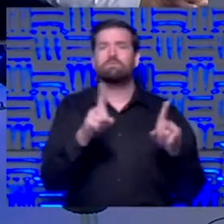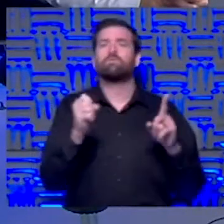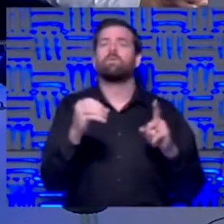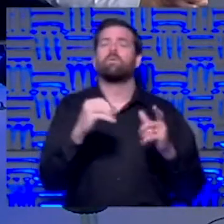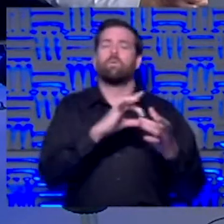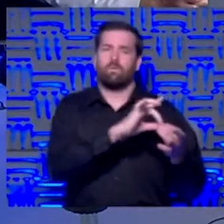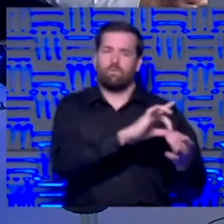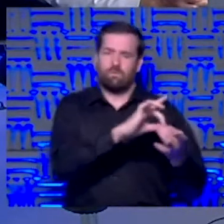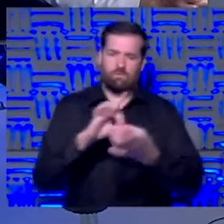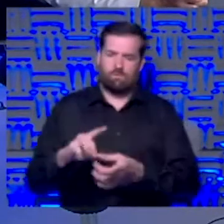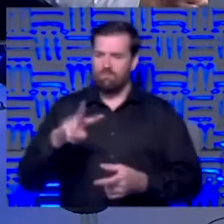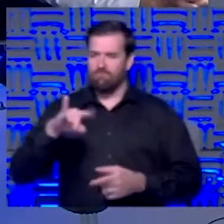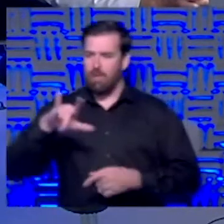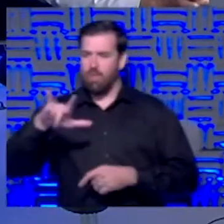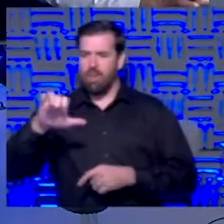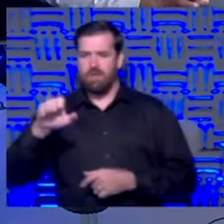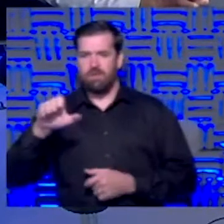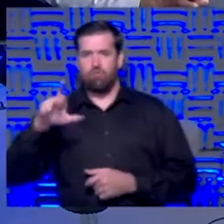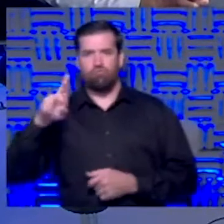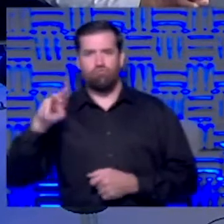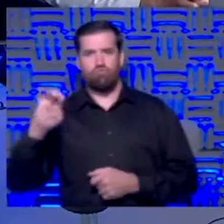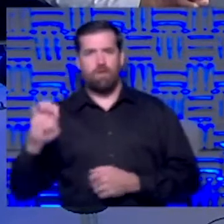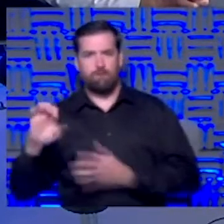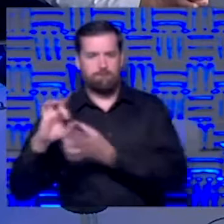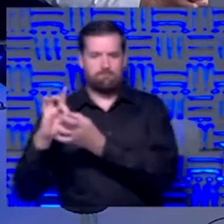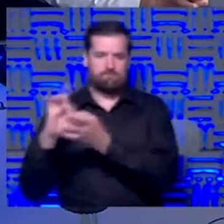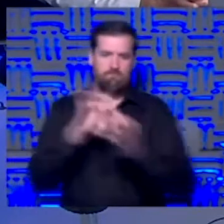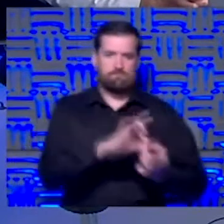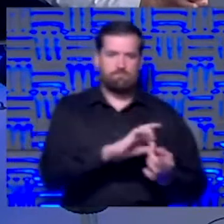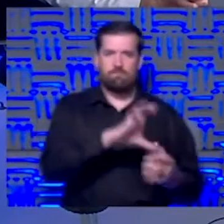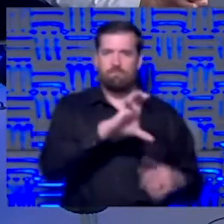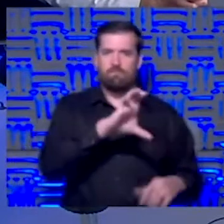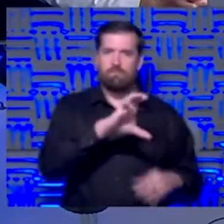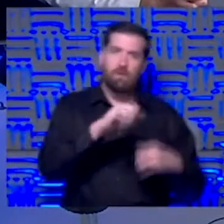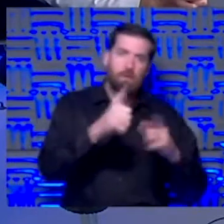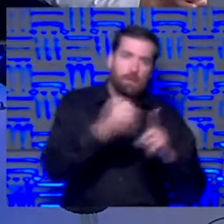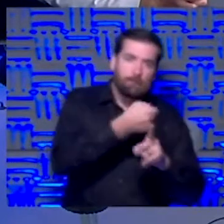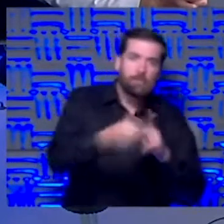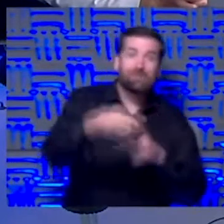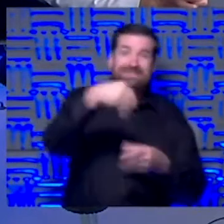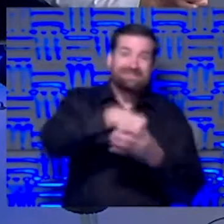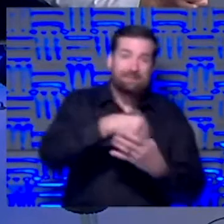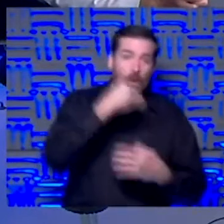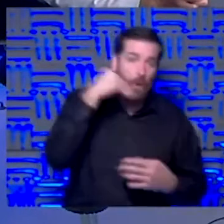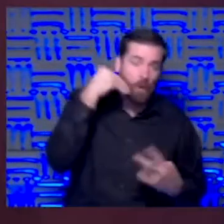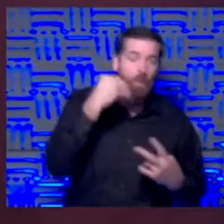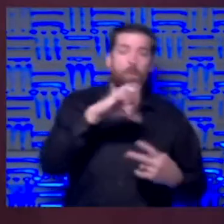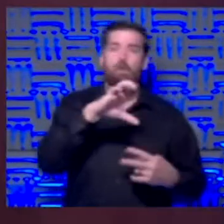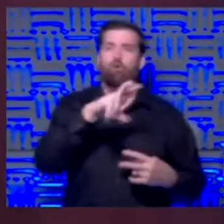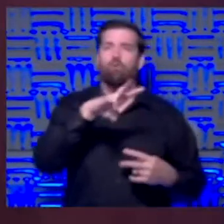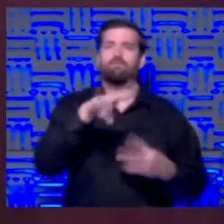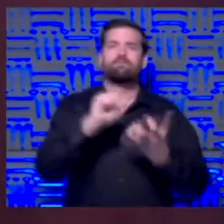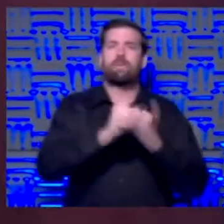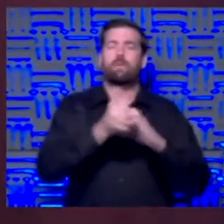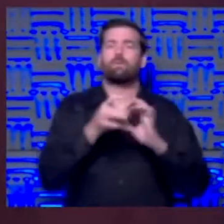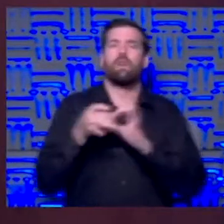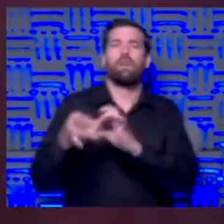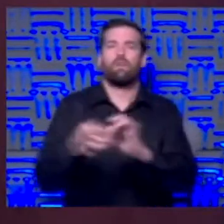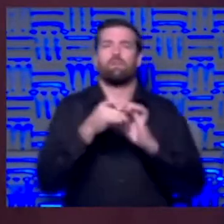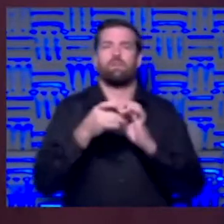connection with violent crimes and abuse in the home and COVID.